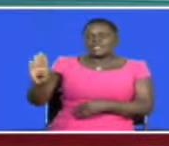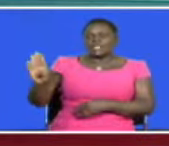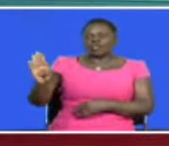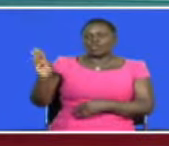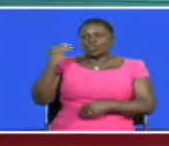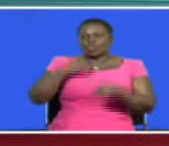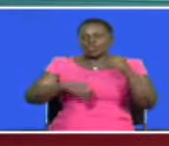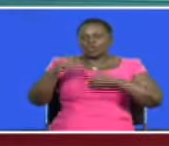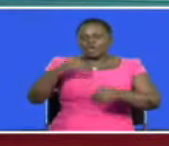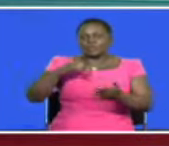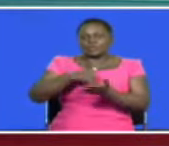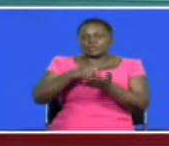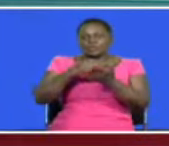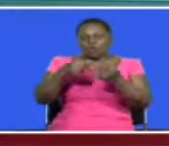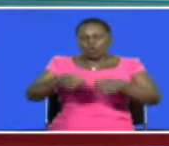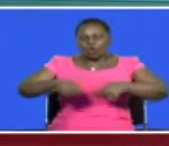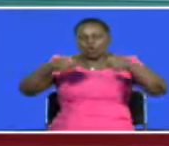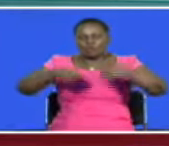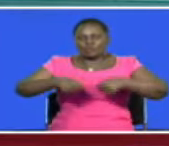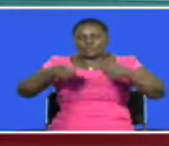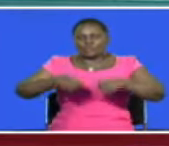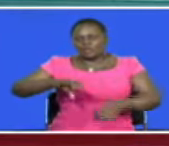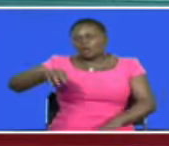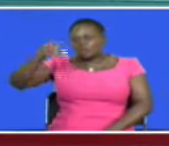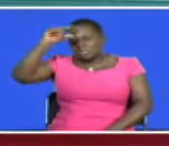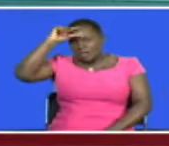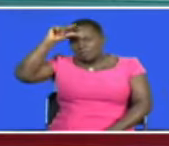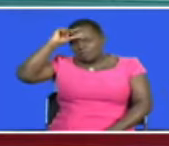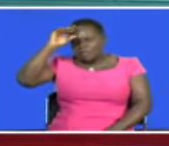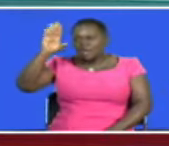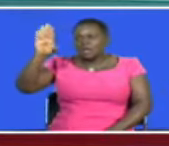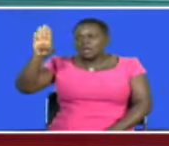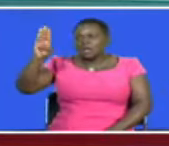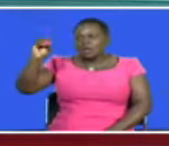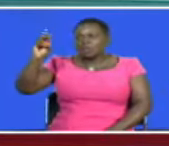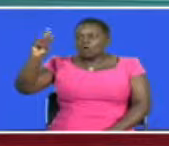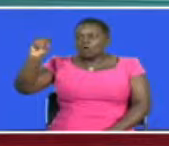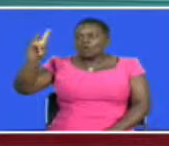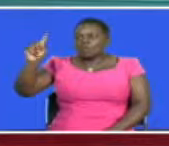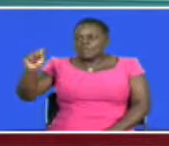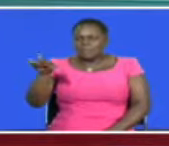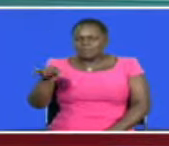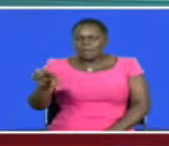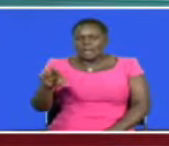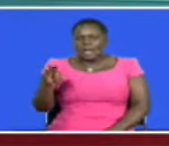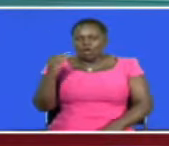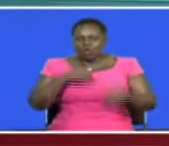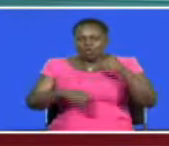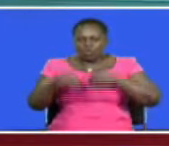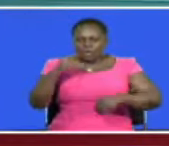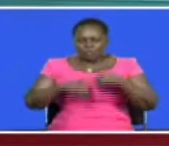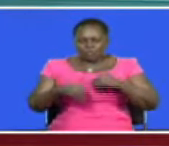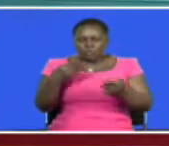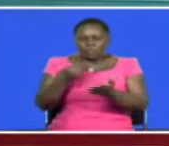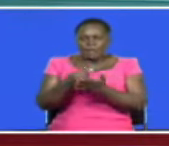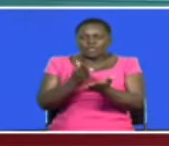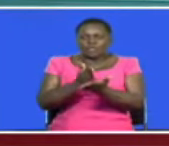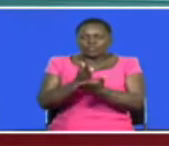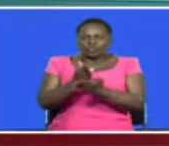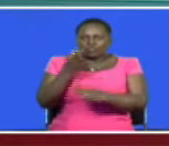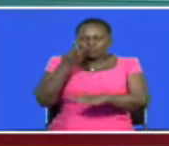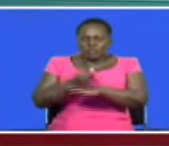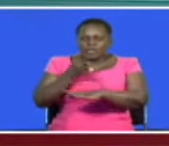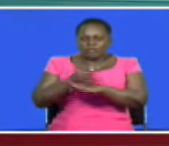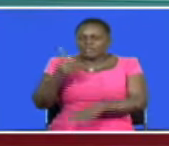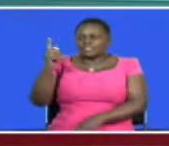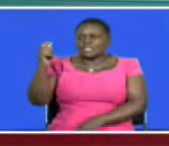saga involving officials at the county government of Bomet accused of alleged embezzlement of the funds through fraudulent